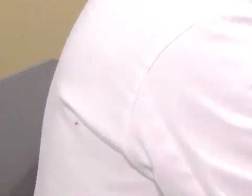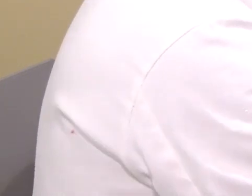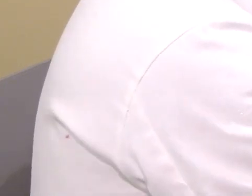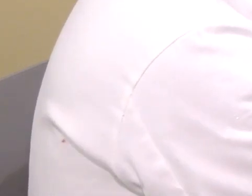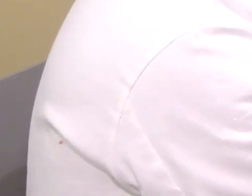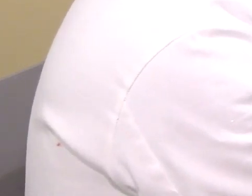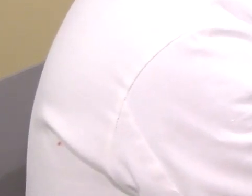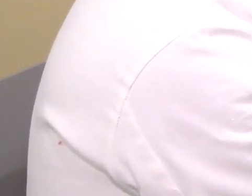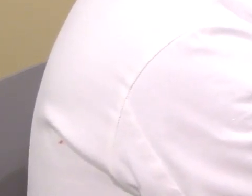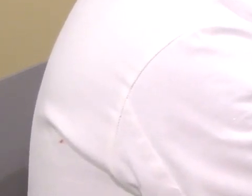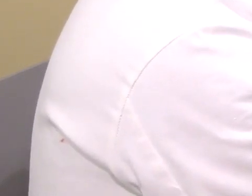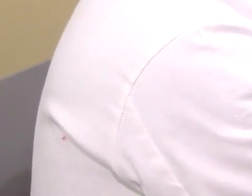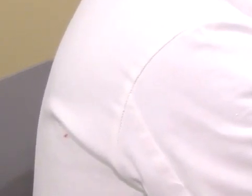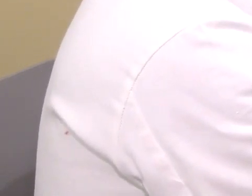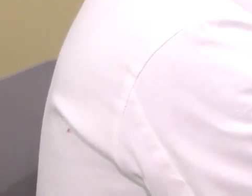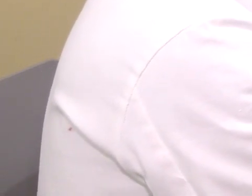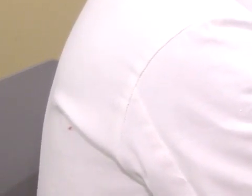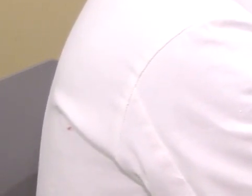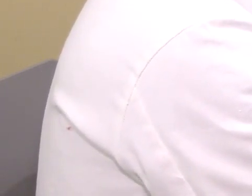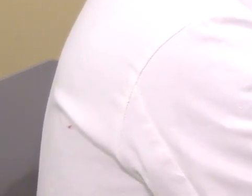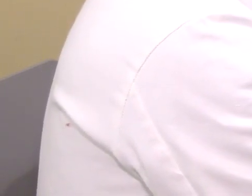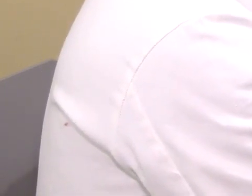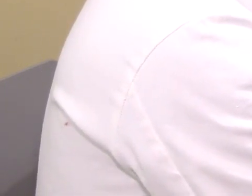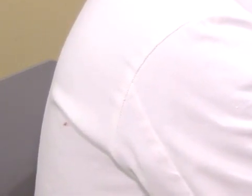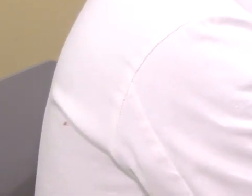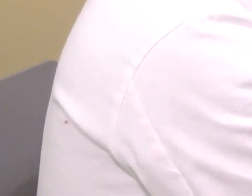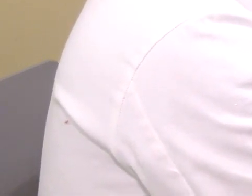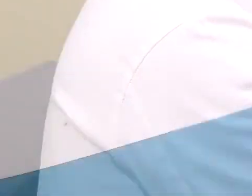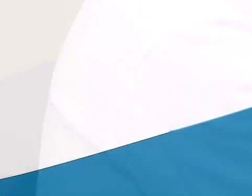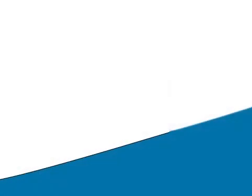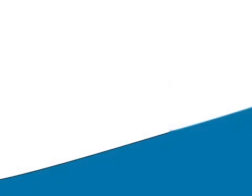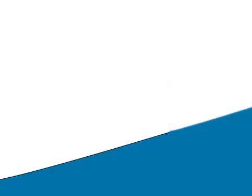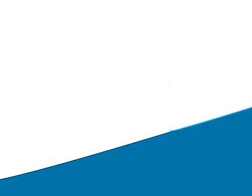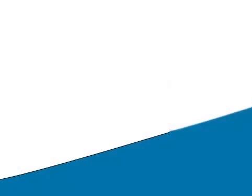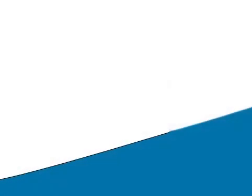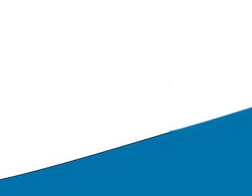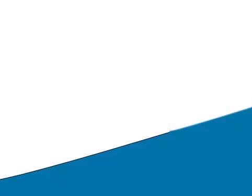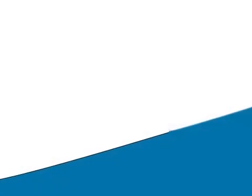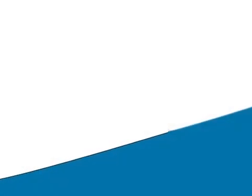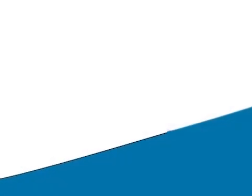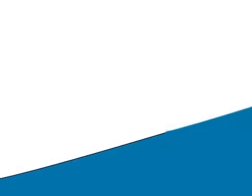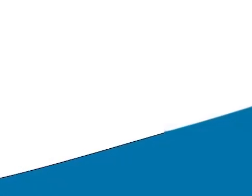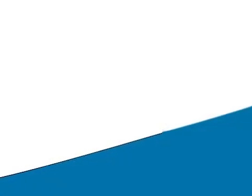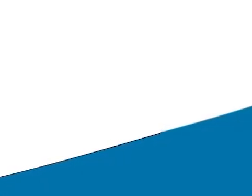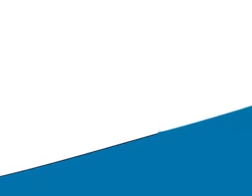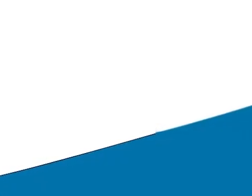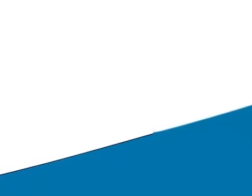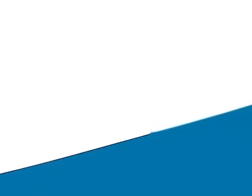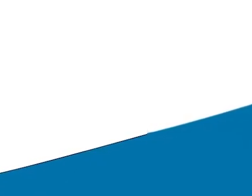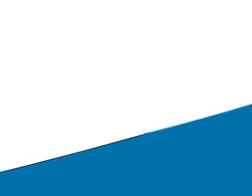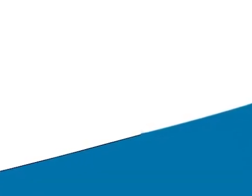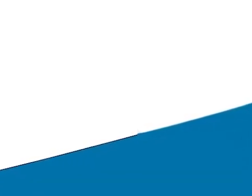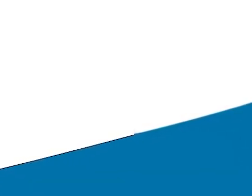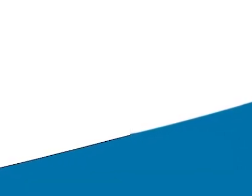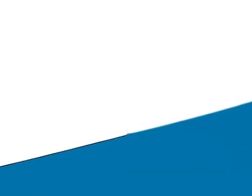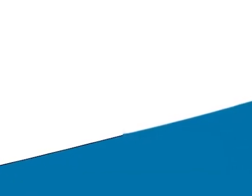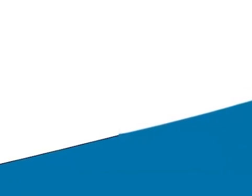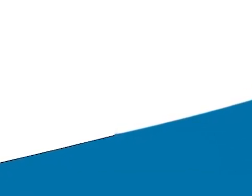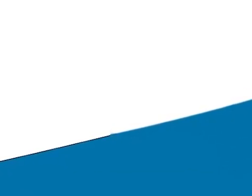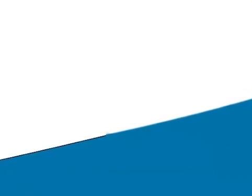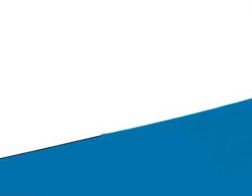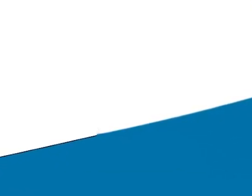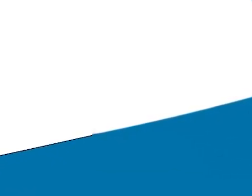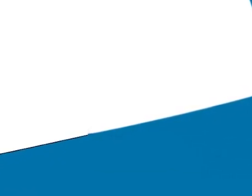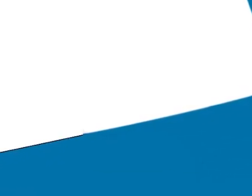of endovascular neurosurgery at the University of Kansas Health System. He advised Chris to take part in a clinical trial of a